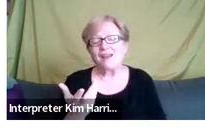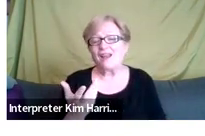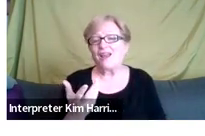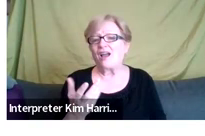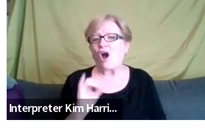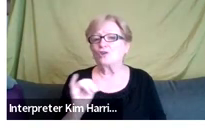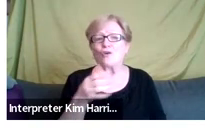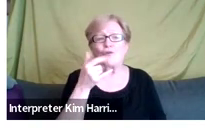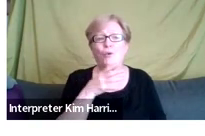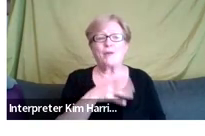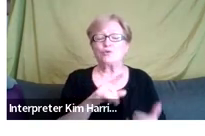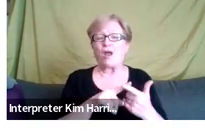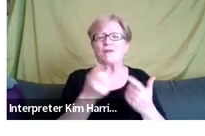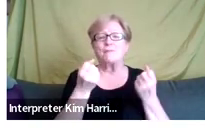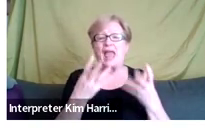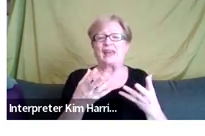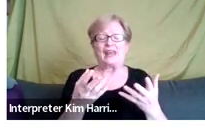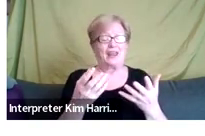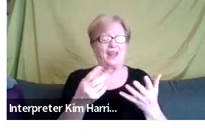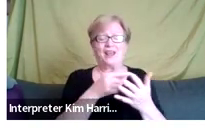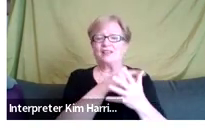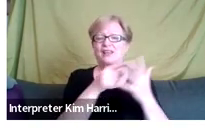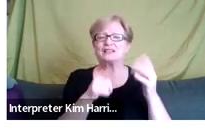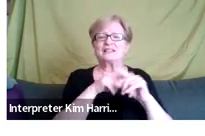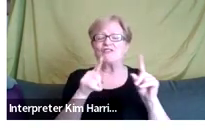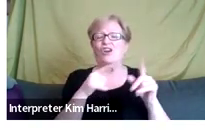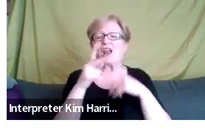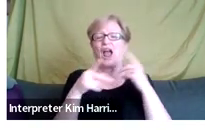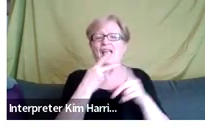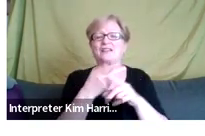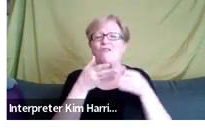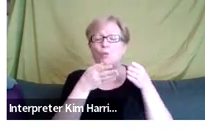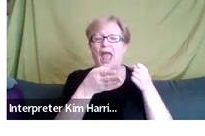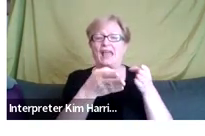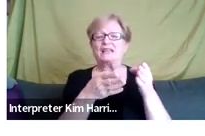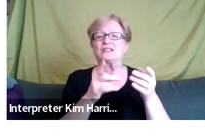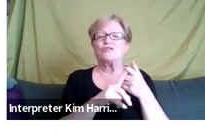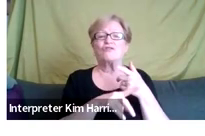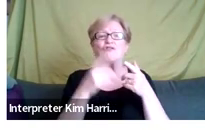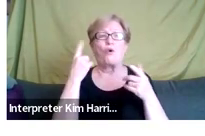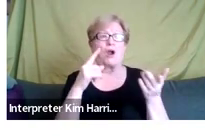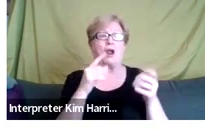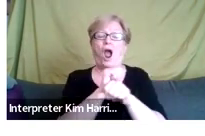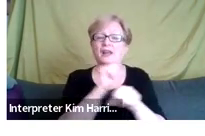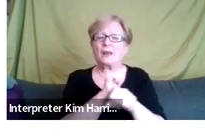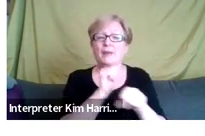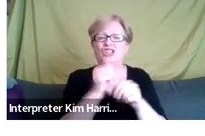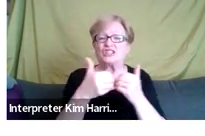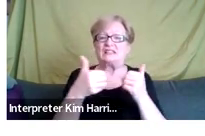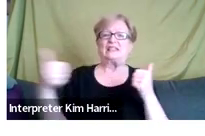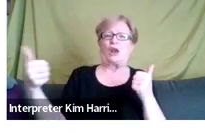have all those type of ways of occupation segregation,